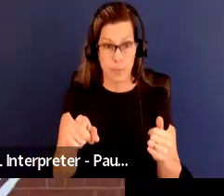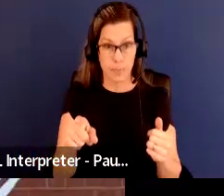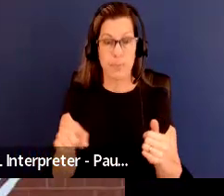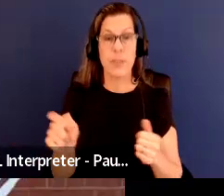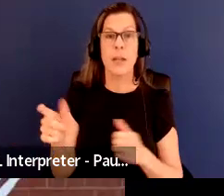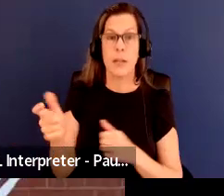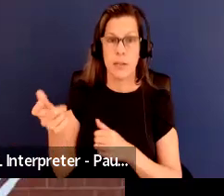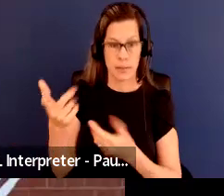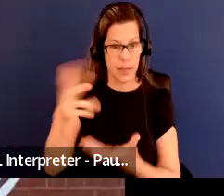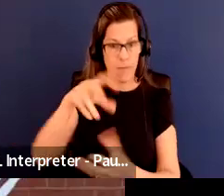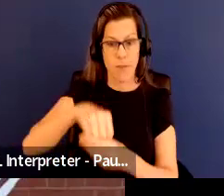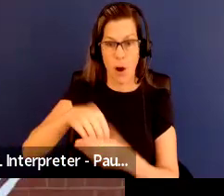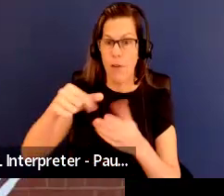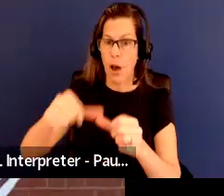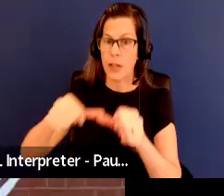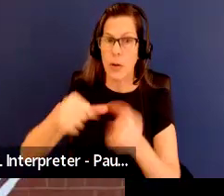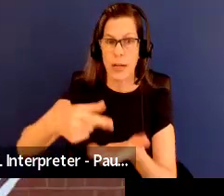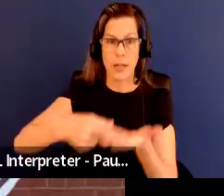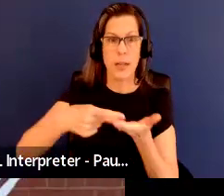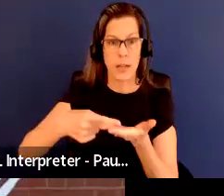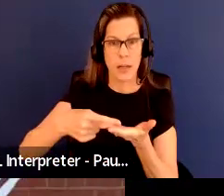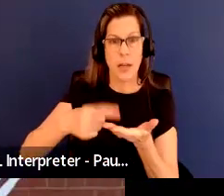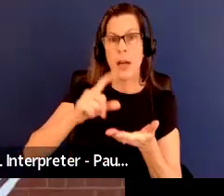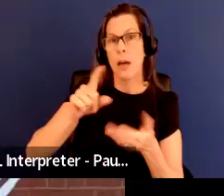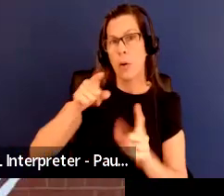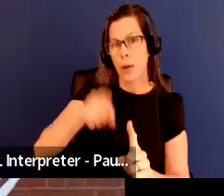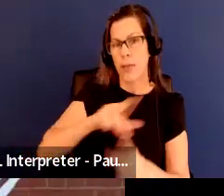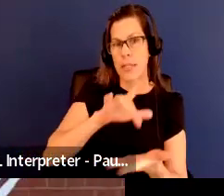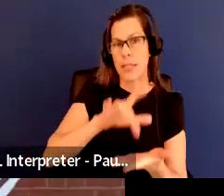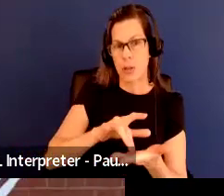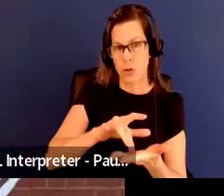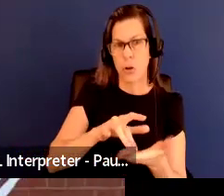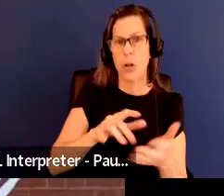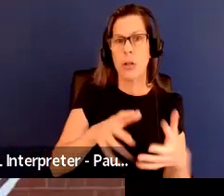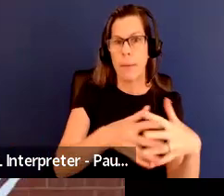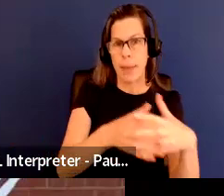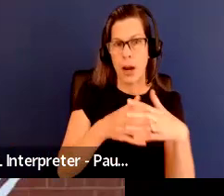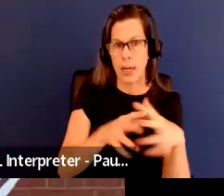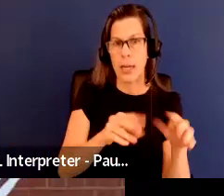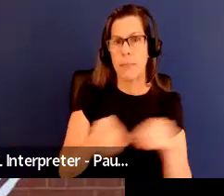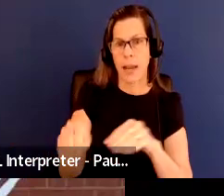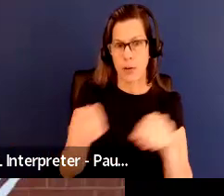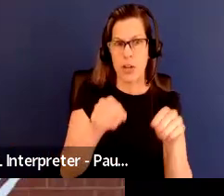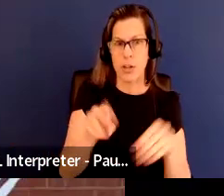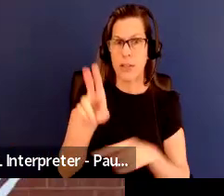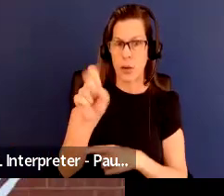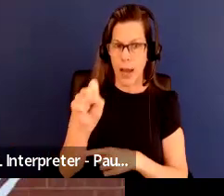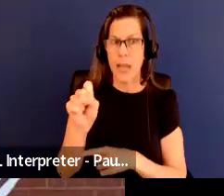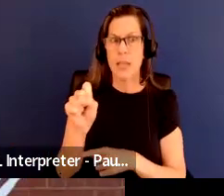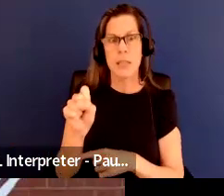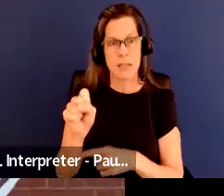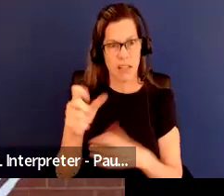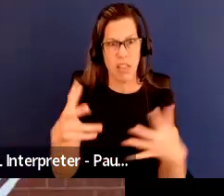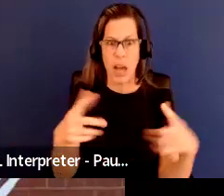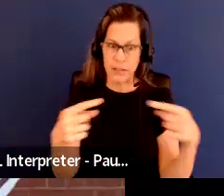in ongoing discussions regarding Central American migration into the United States, a source of great discord, and simultaneously